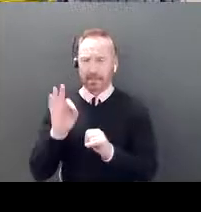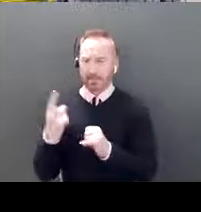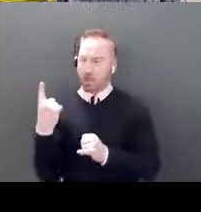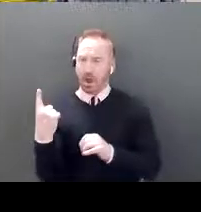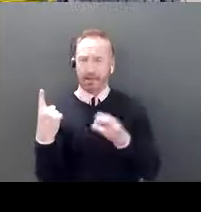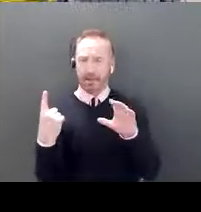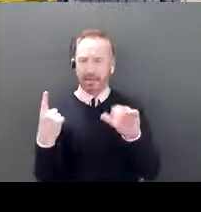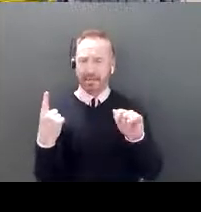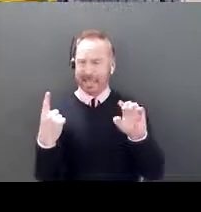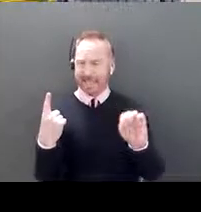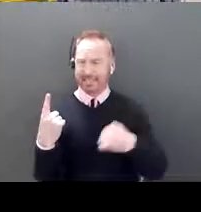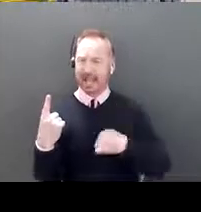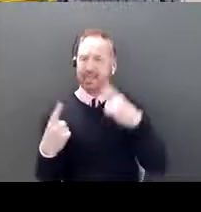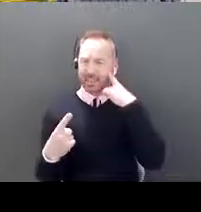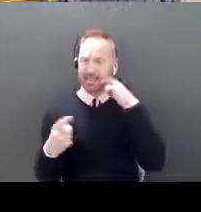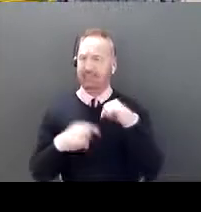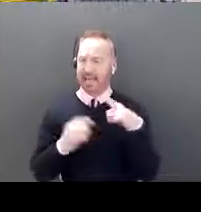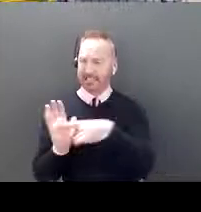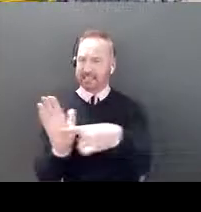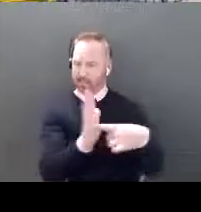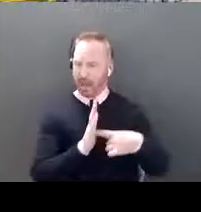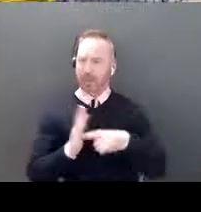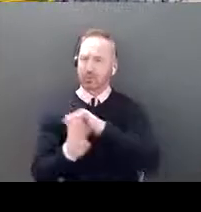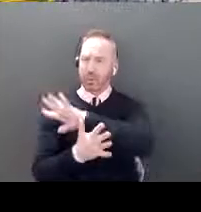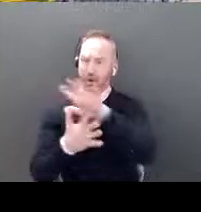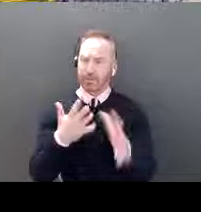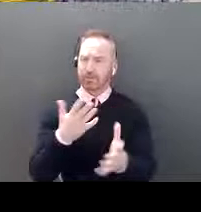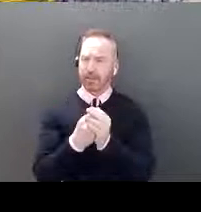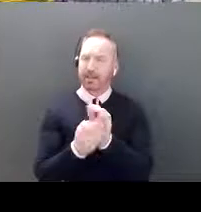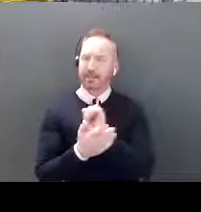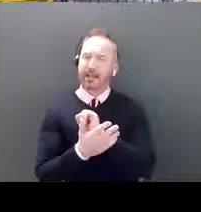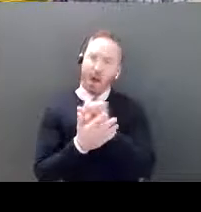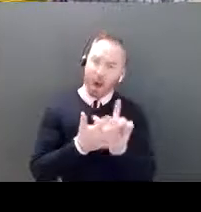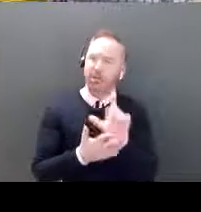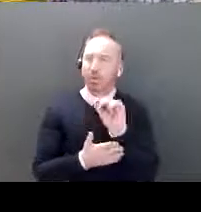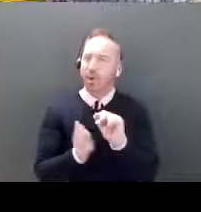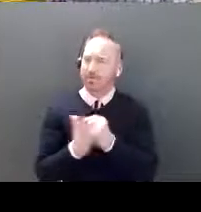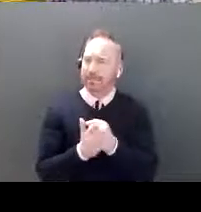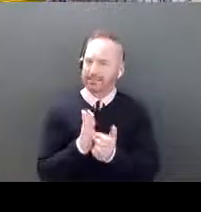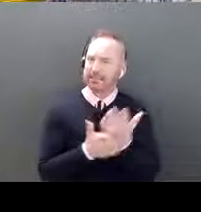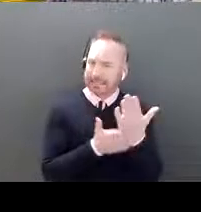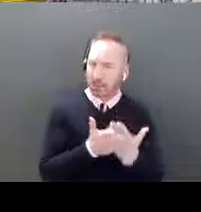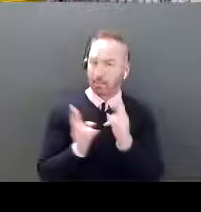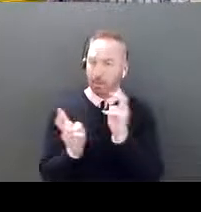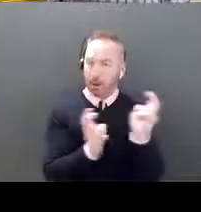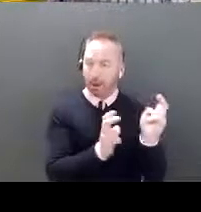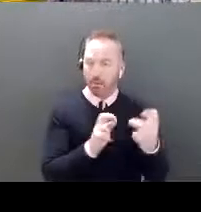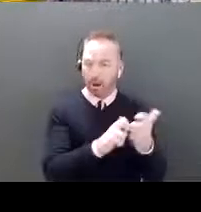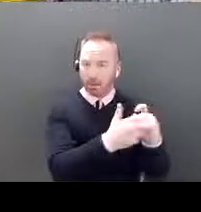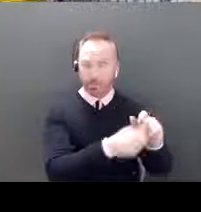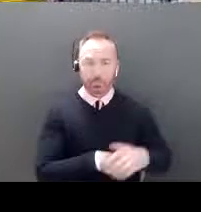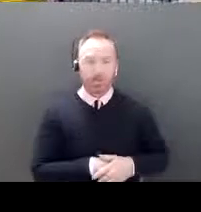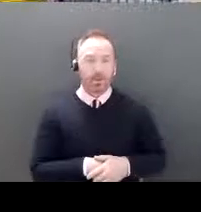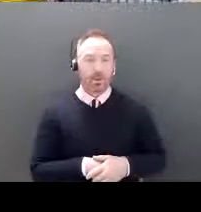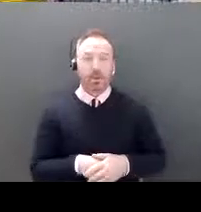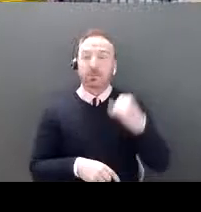it's symbolic of some of the problems, not all the problems, but some of the problems. And this is a case, actually, if you did a search,